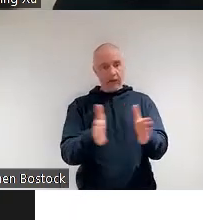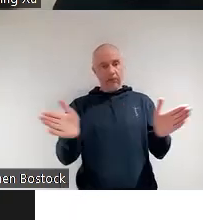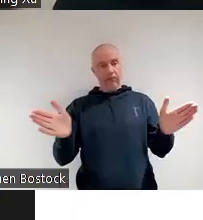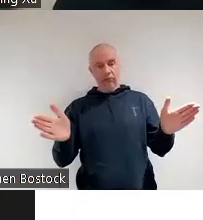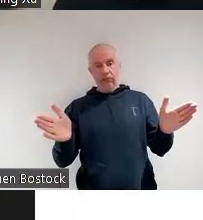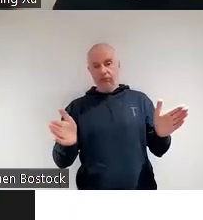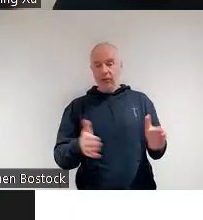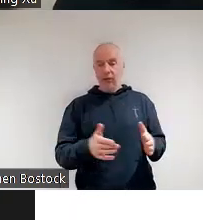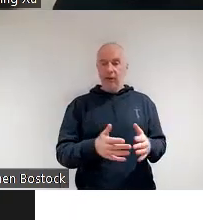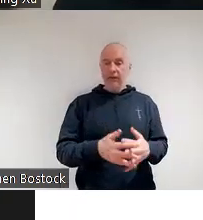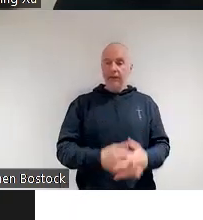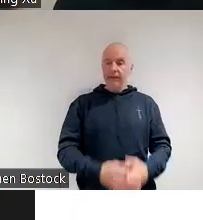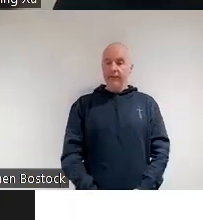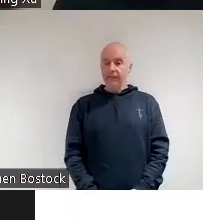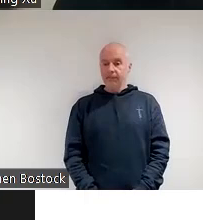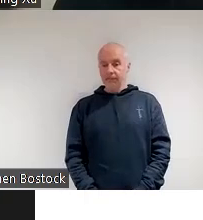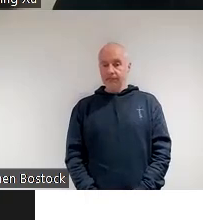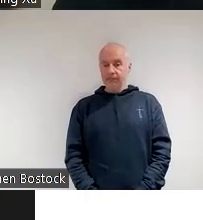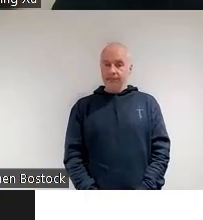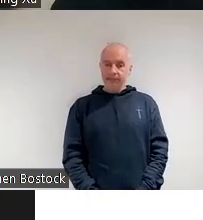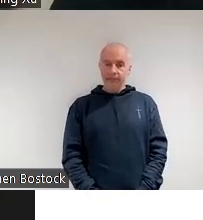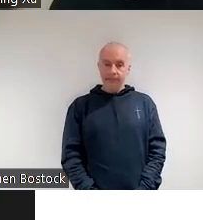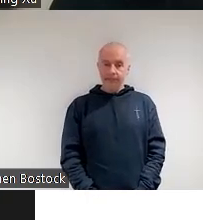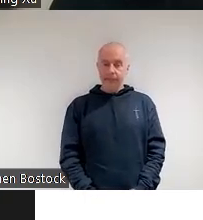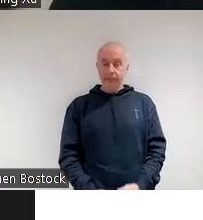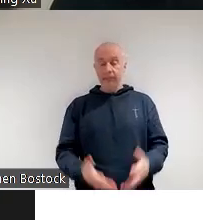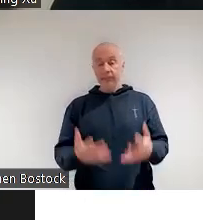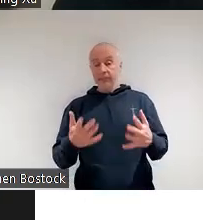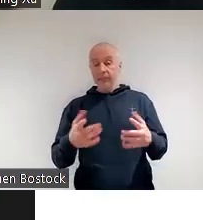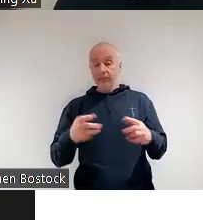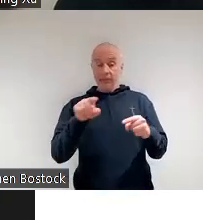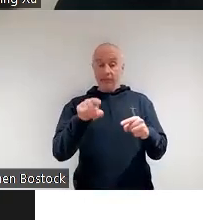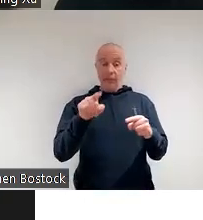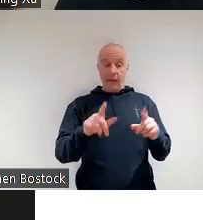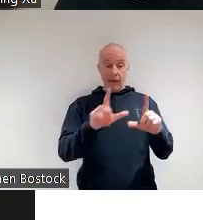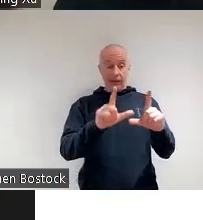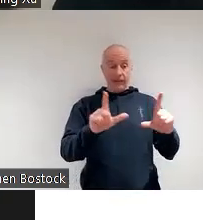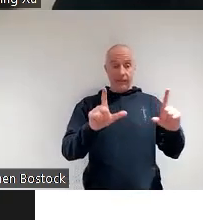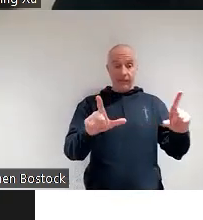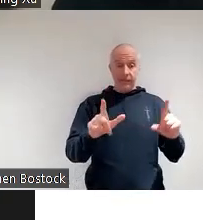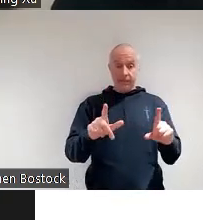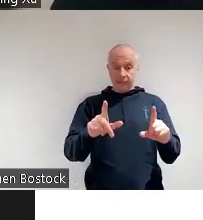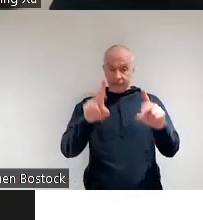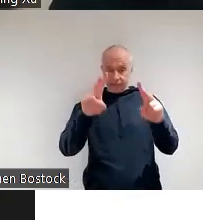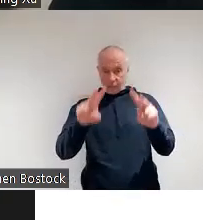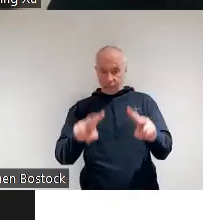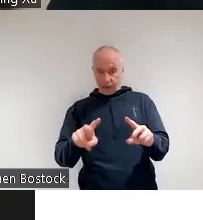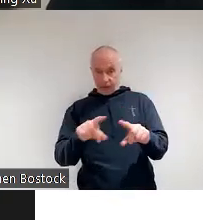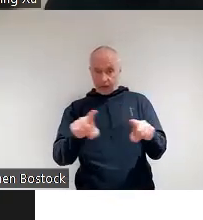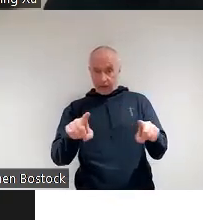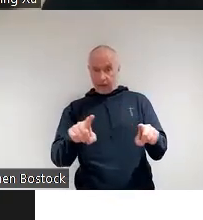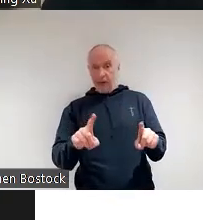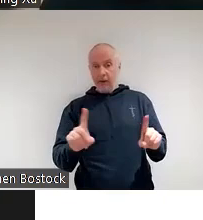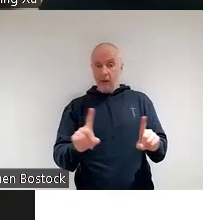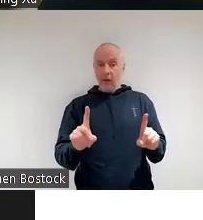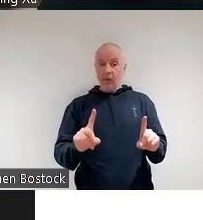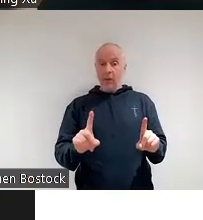this already in the previous slide, but obviously this slide can give you more idea about that. So this is